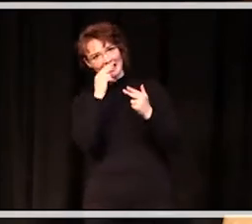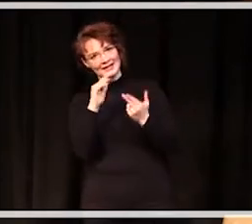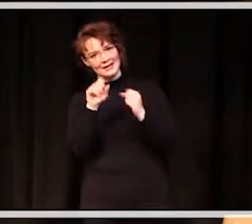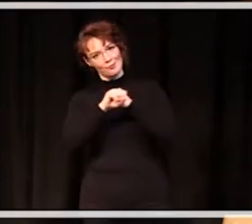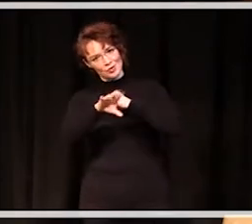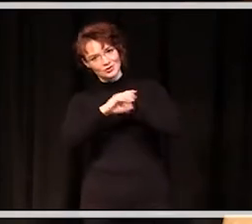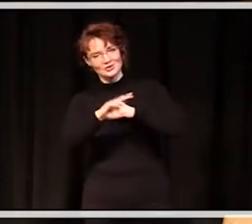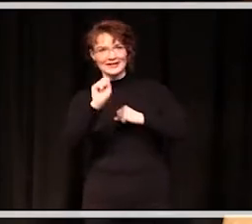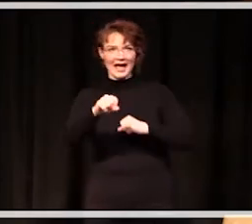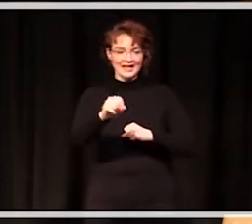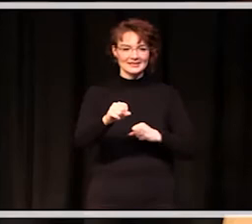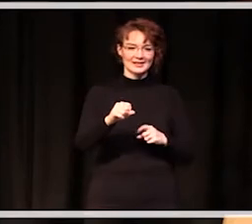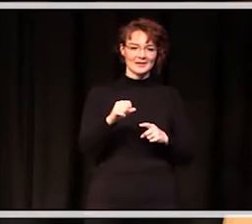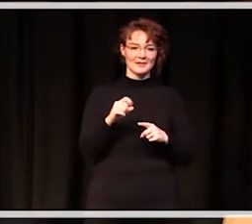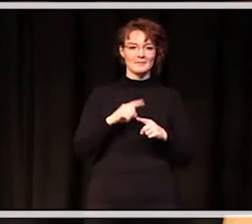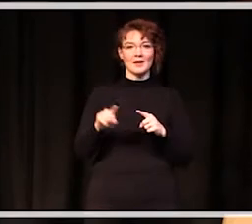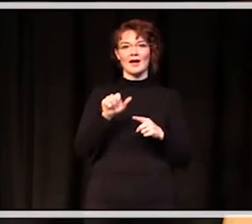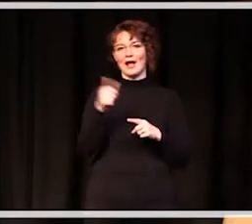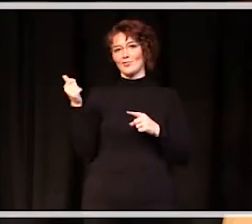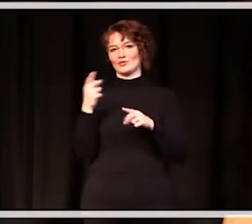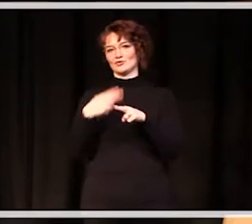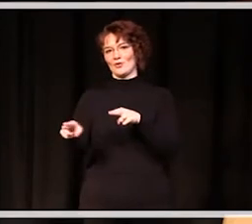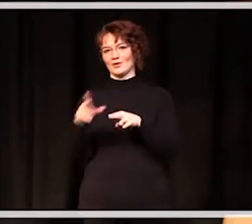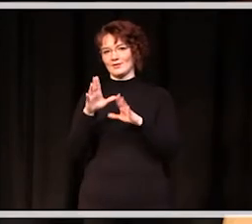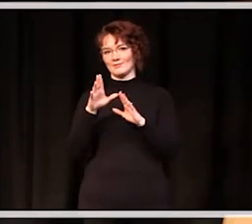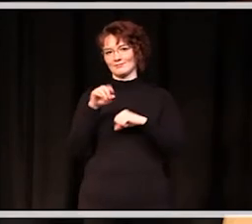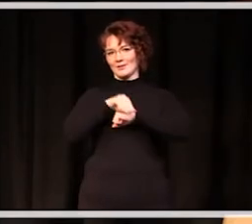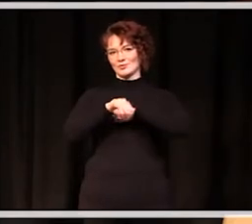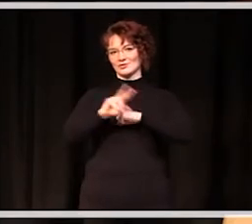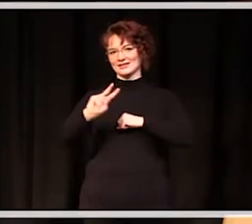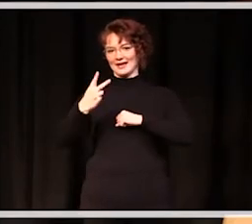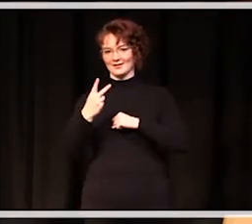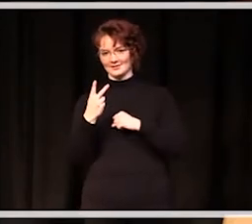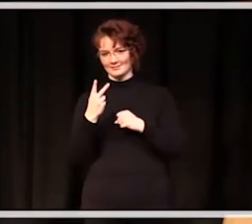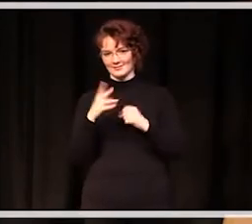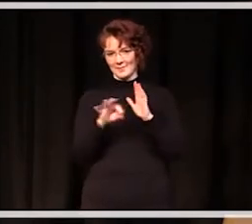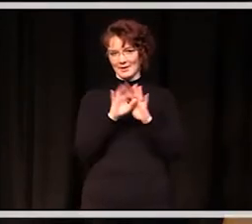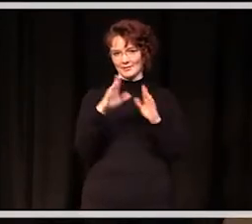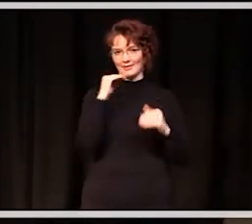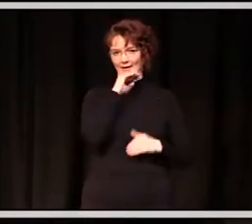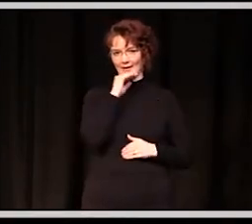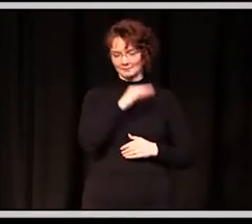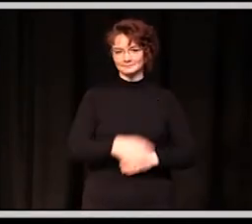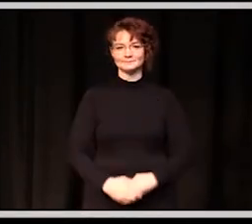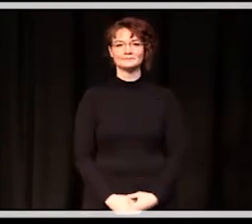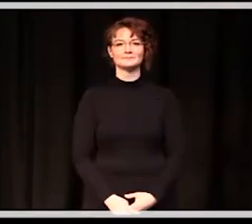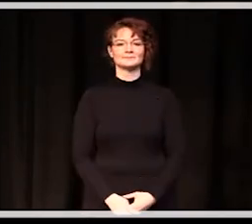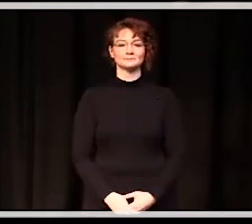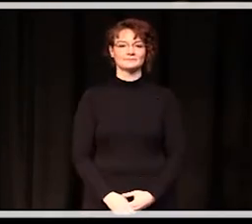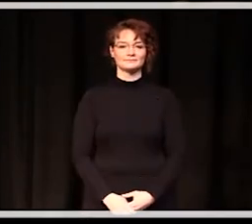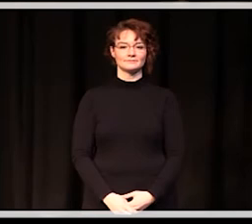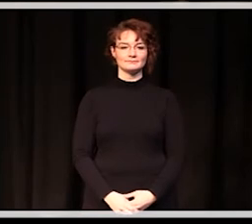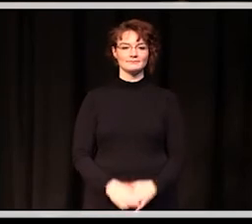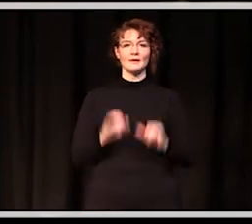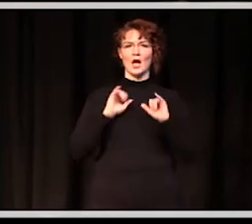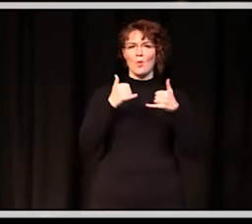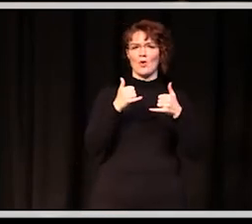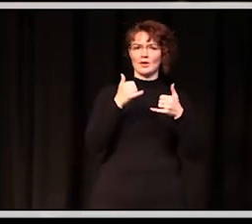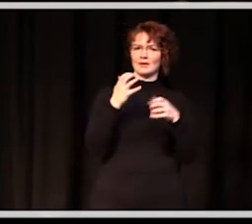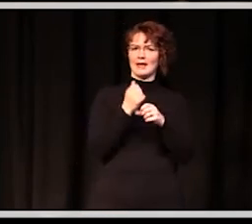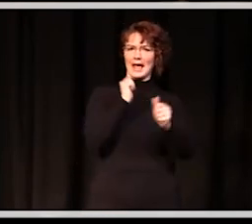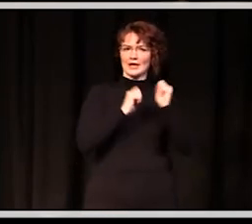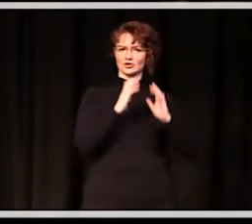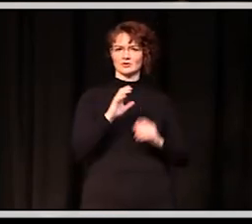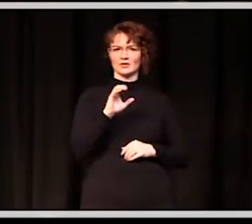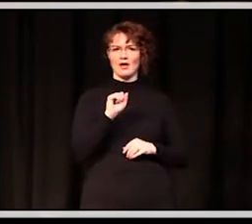in the commercial. But here's a short little commercial. See if you can pick up the lie here. award-winning actor Sir